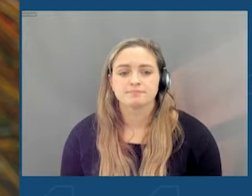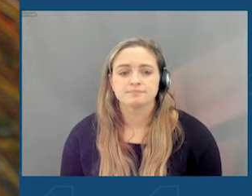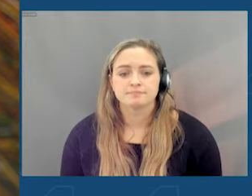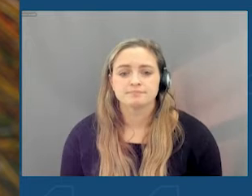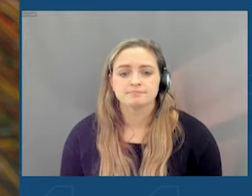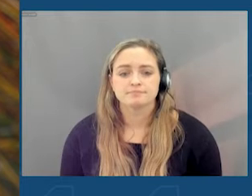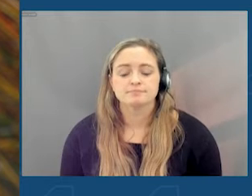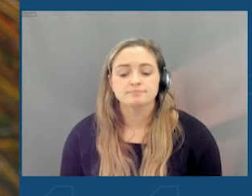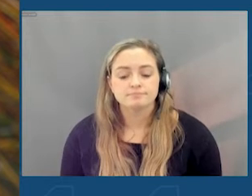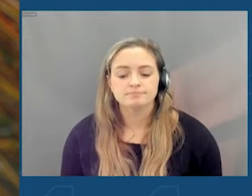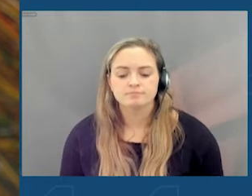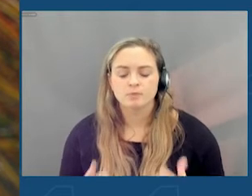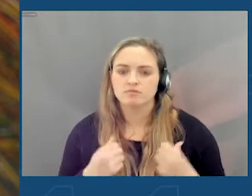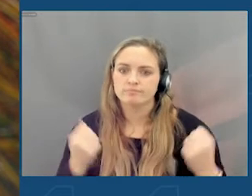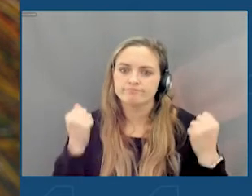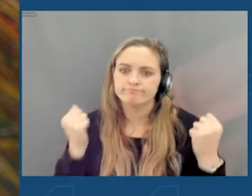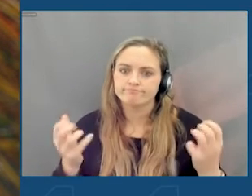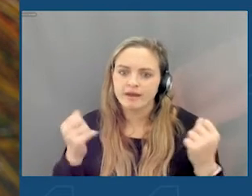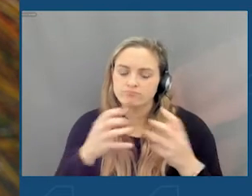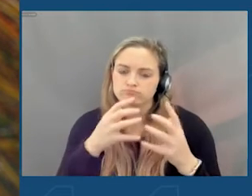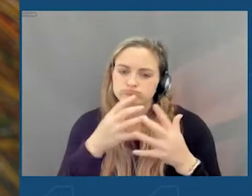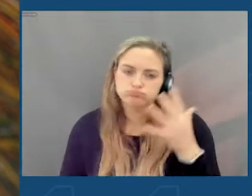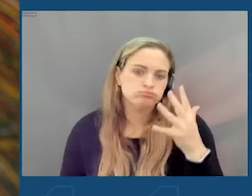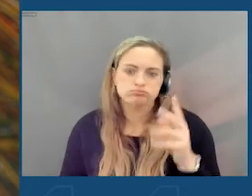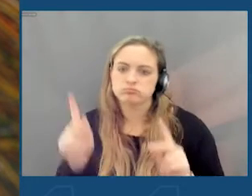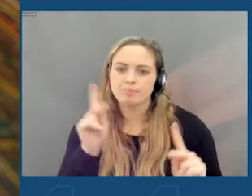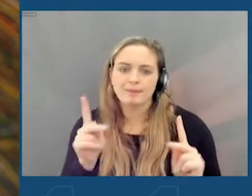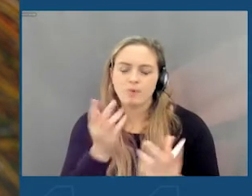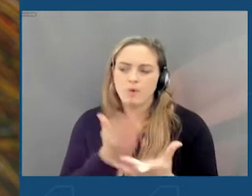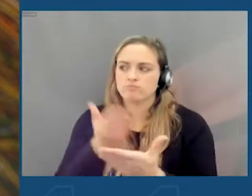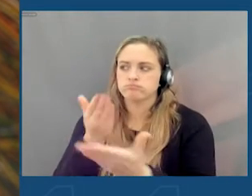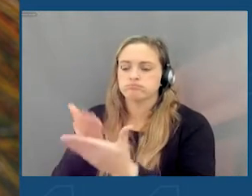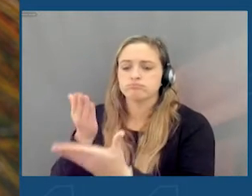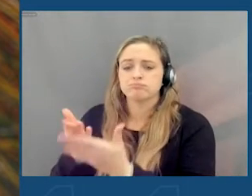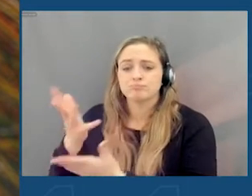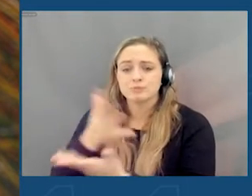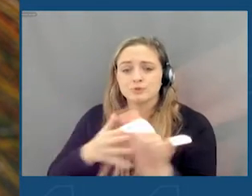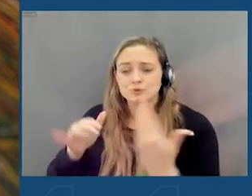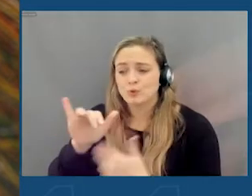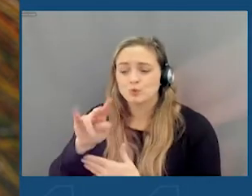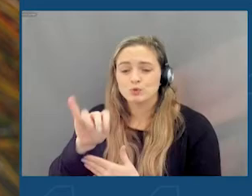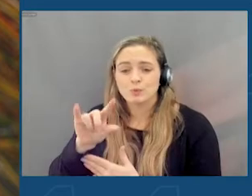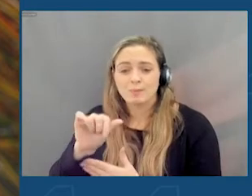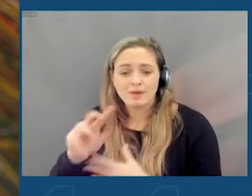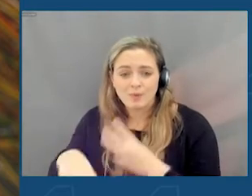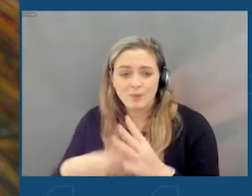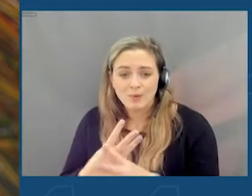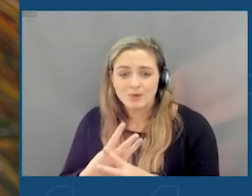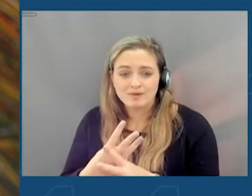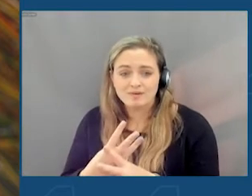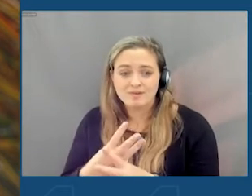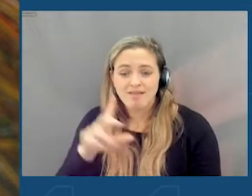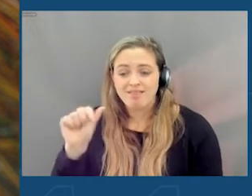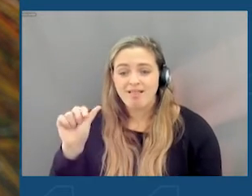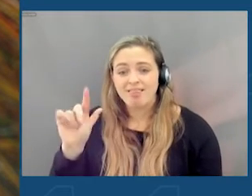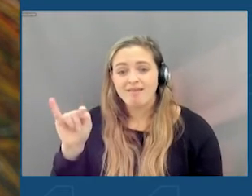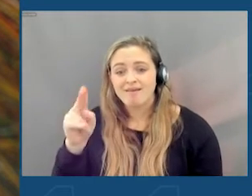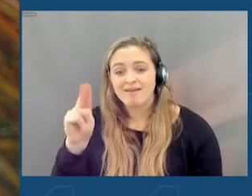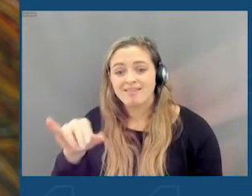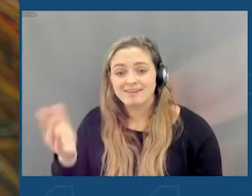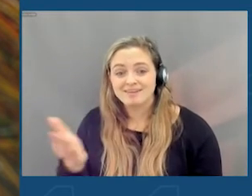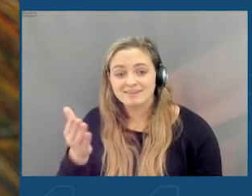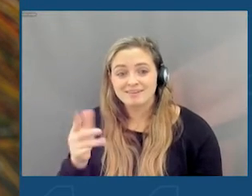And we have a lot of people who will validate us all over the social media world. I'm excited about this. LaLa Anthony is here,